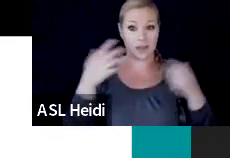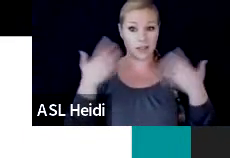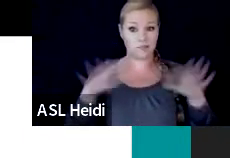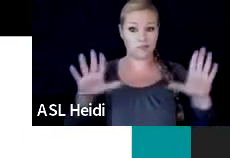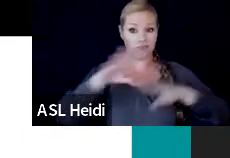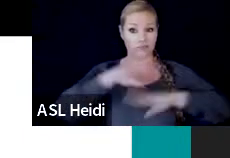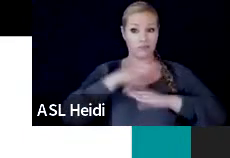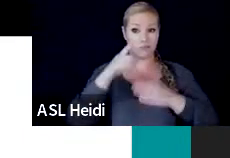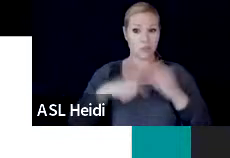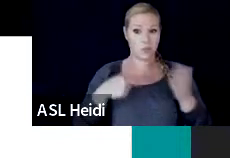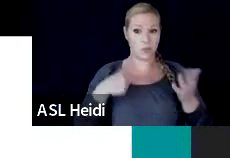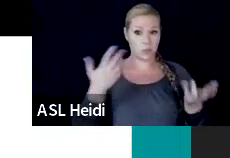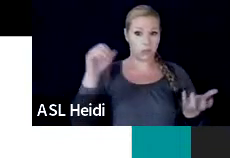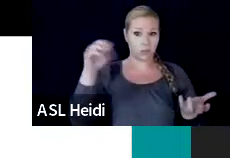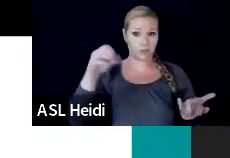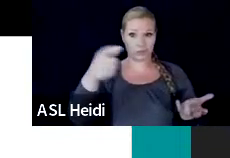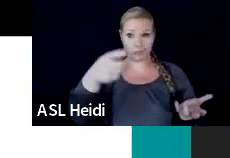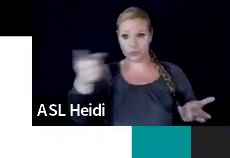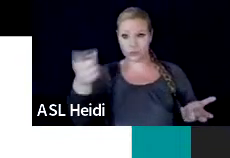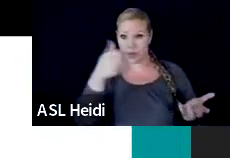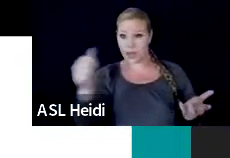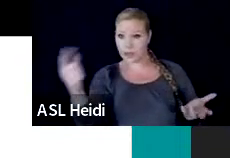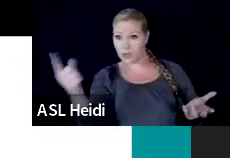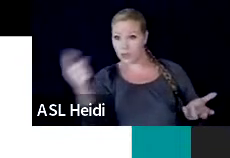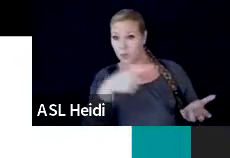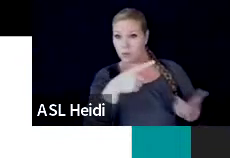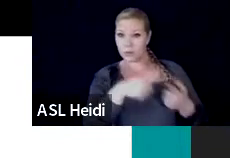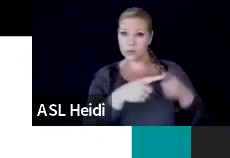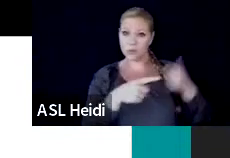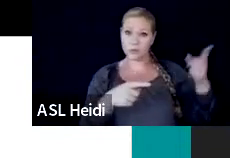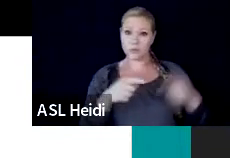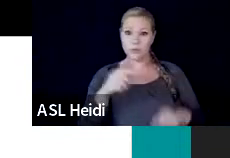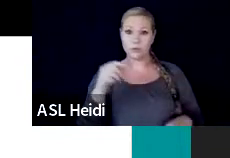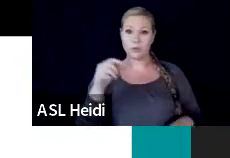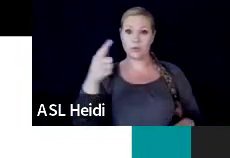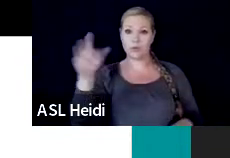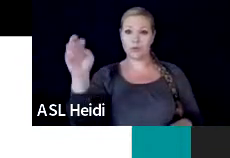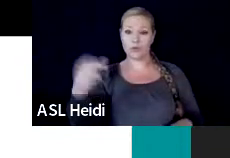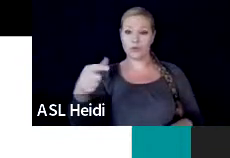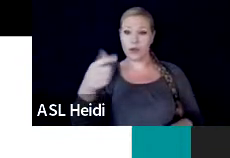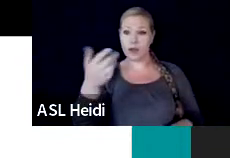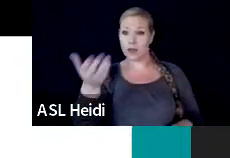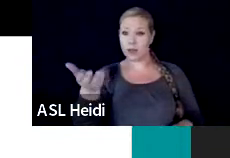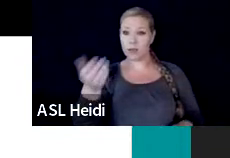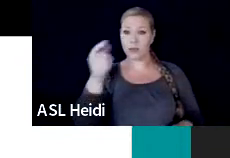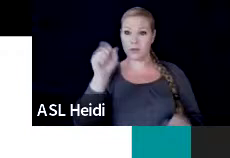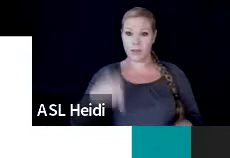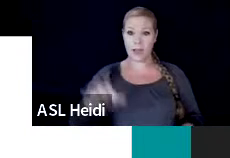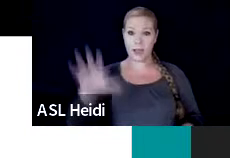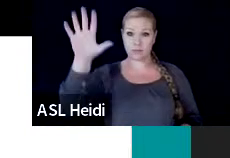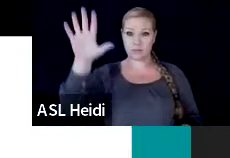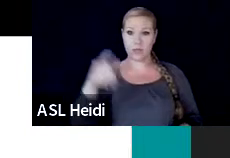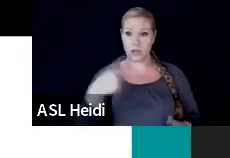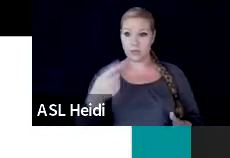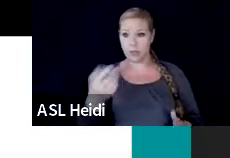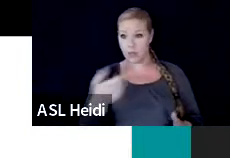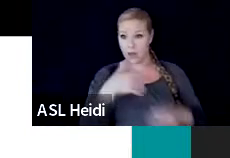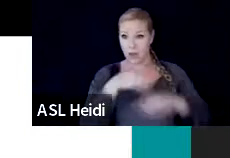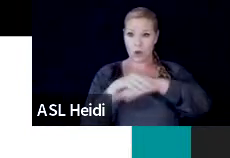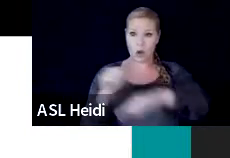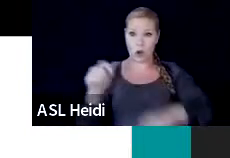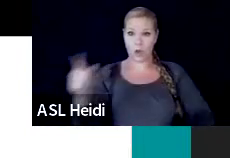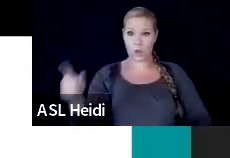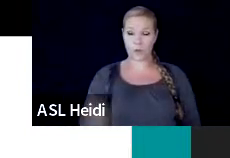There are questions, comments for Greg? Please, again, if you can, use your raise hand feature, and then I'll call on you based upon that.